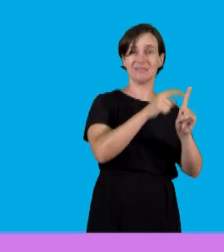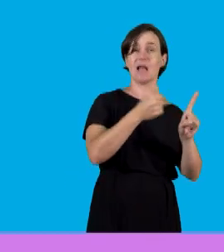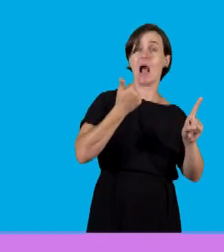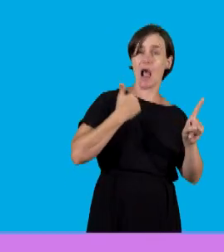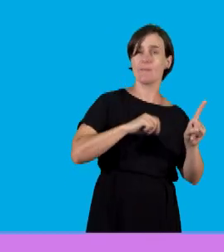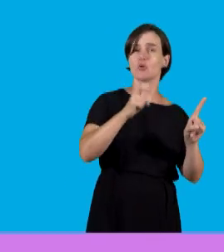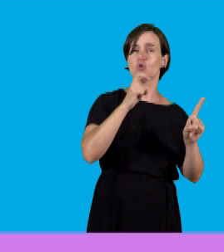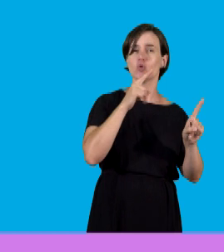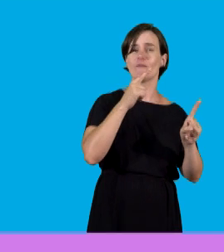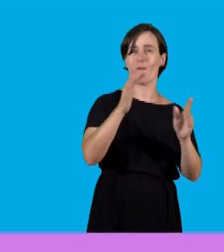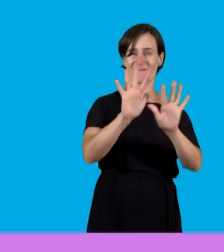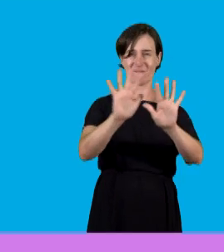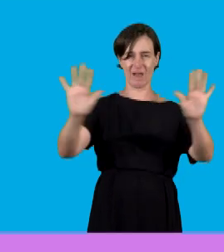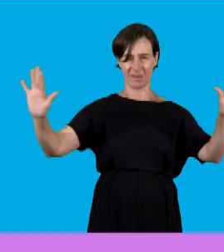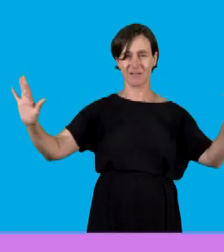of the sports field,